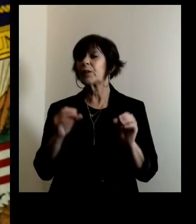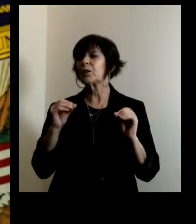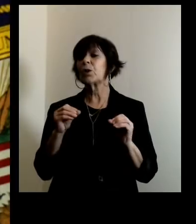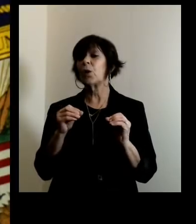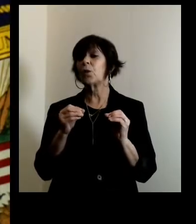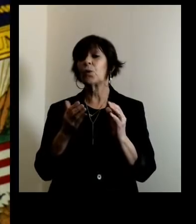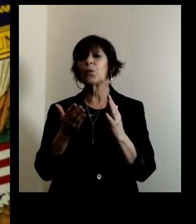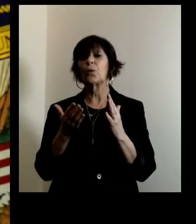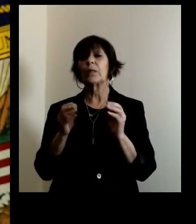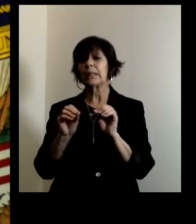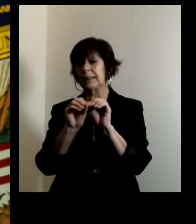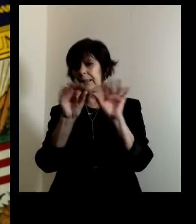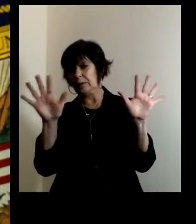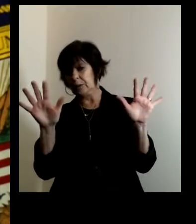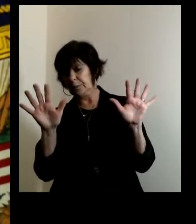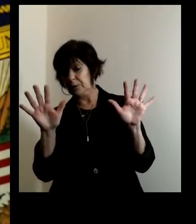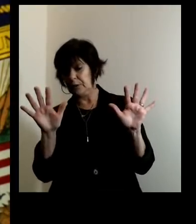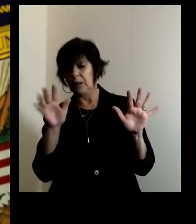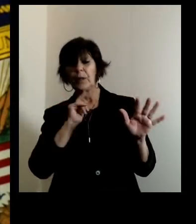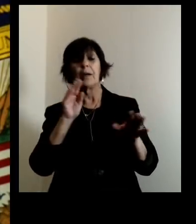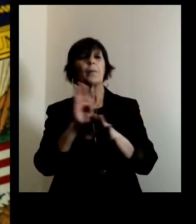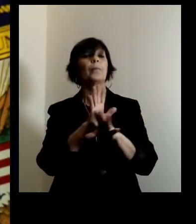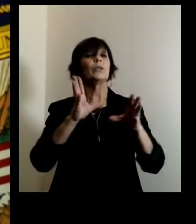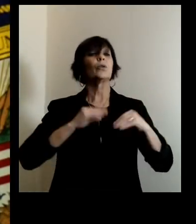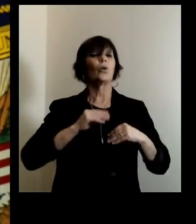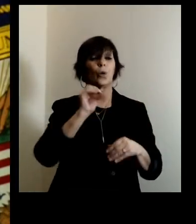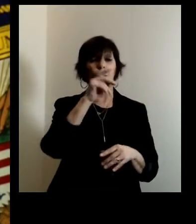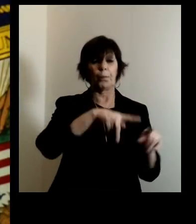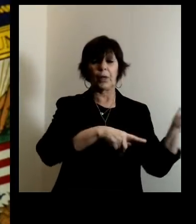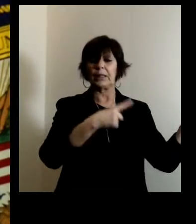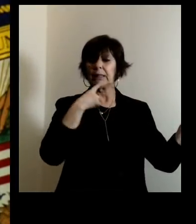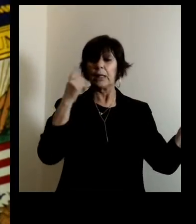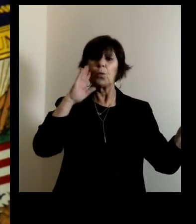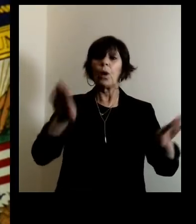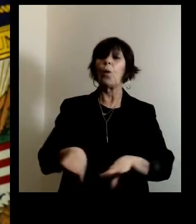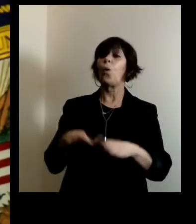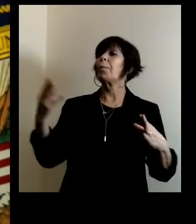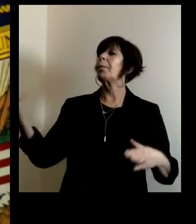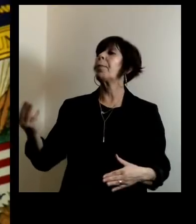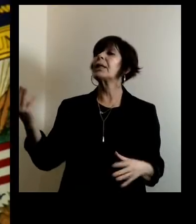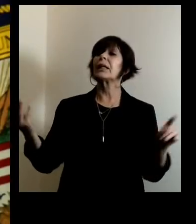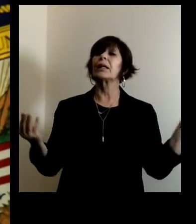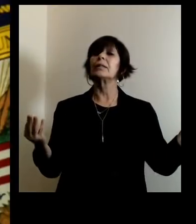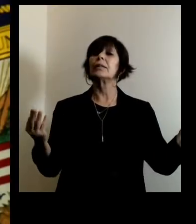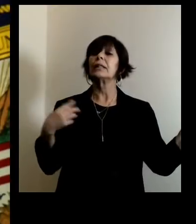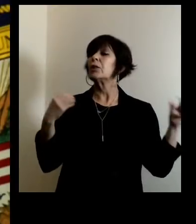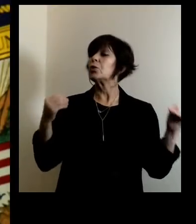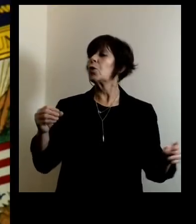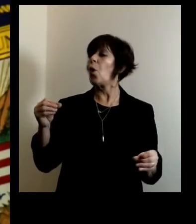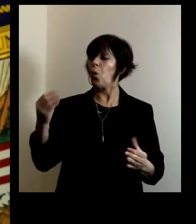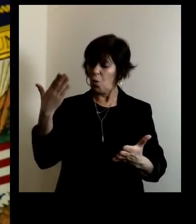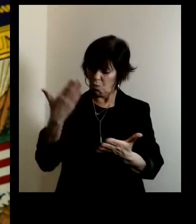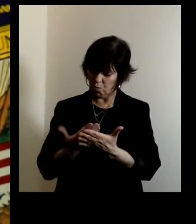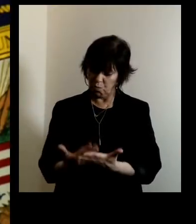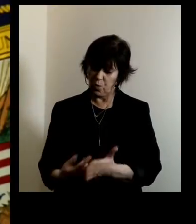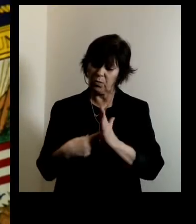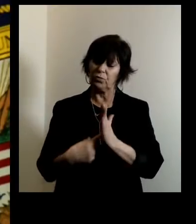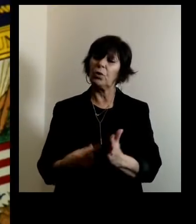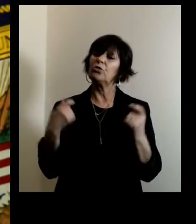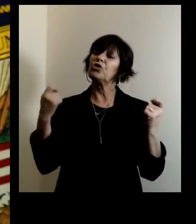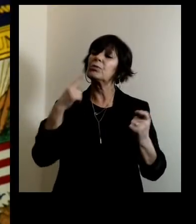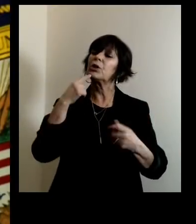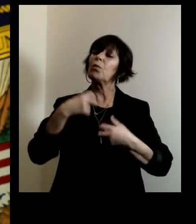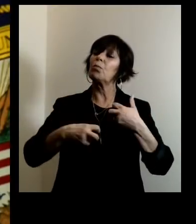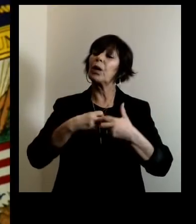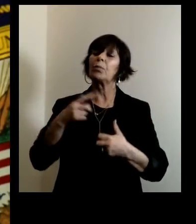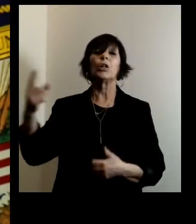it. We've got a business owner in Orchard Park who said he's going to open by Monday because he has no data that shows that gyms are a problem.